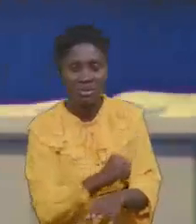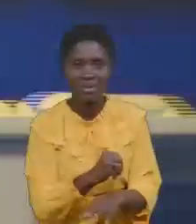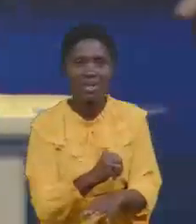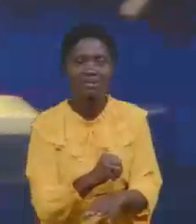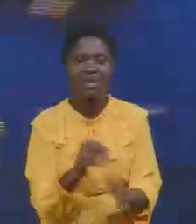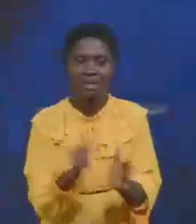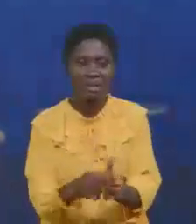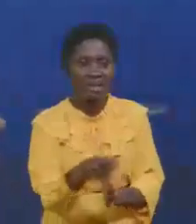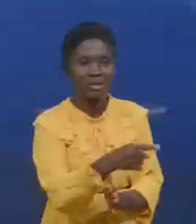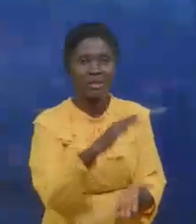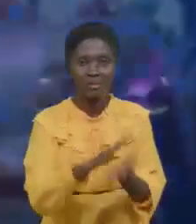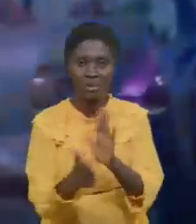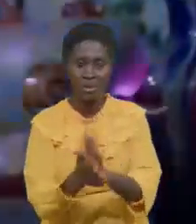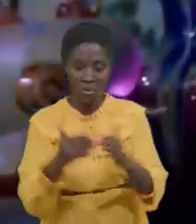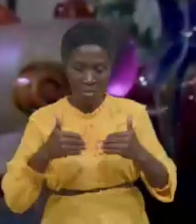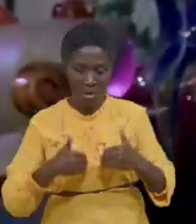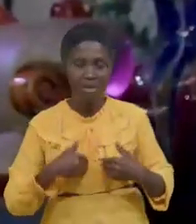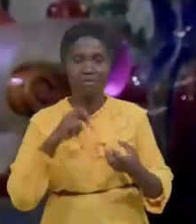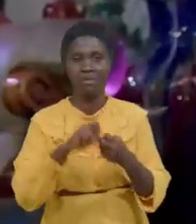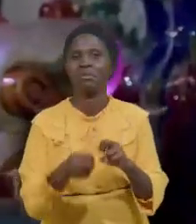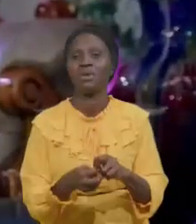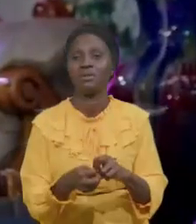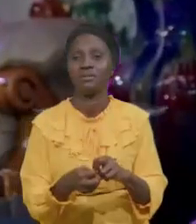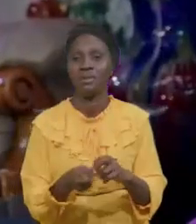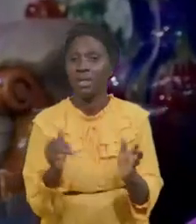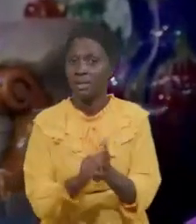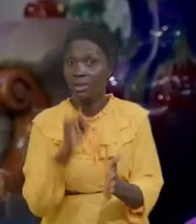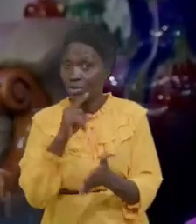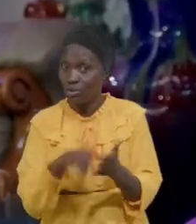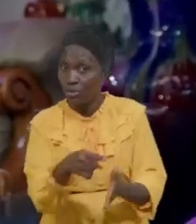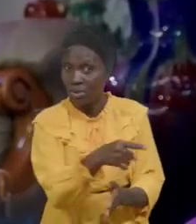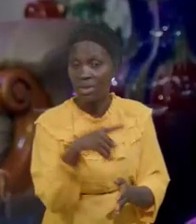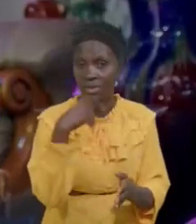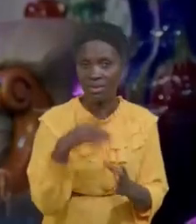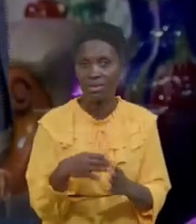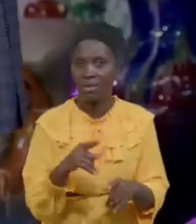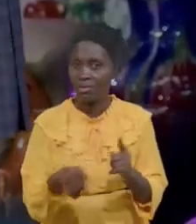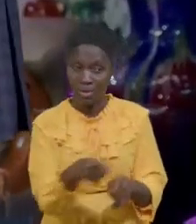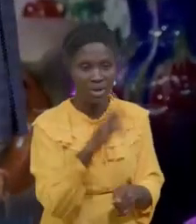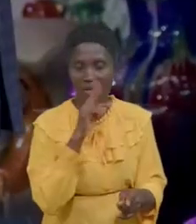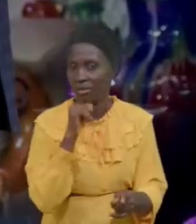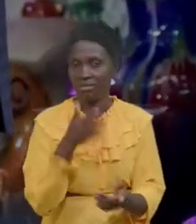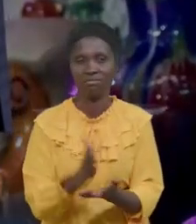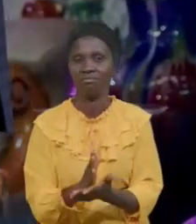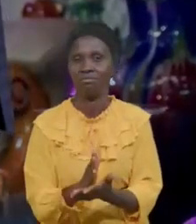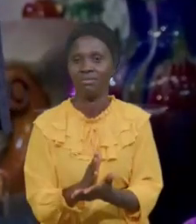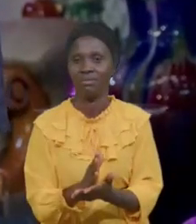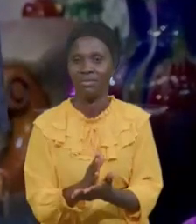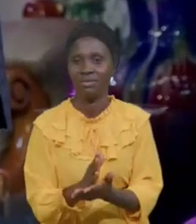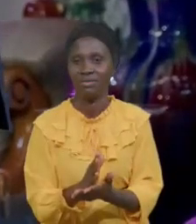they have a problem. That's what they say, but they know it's not right. The wicked